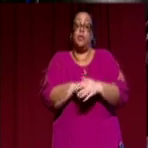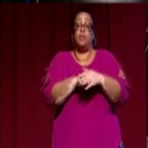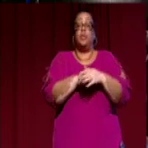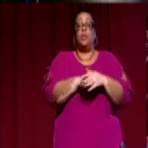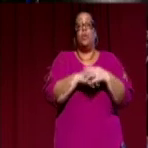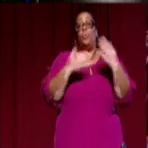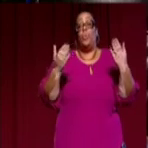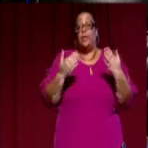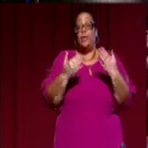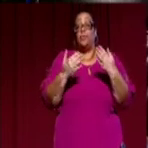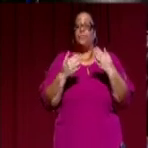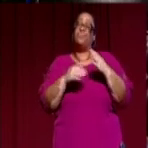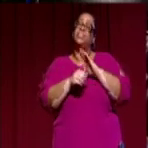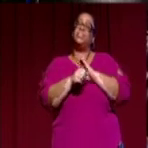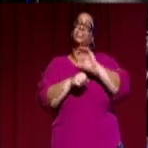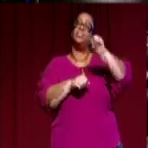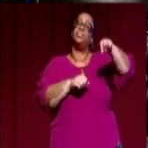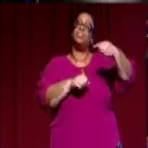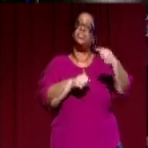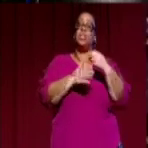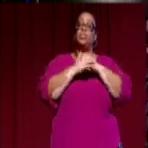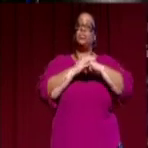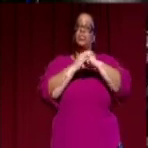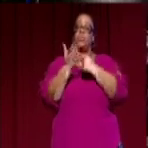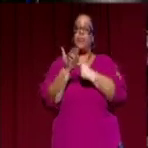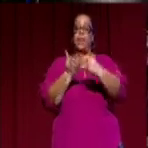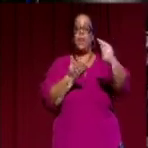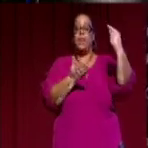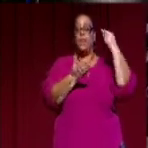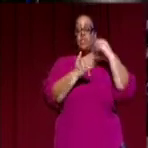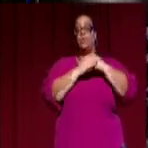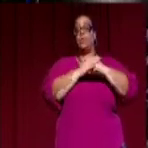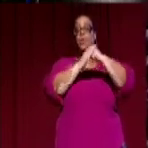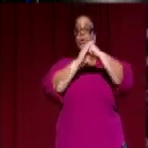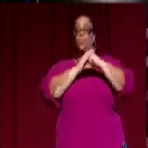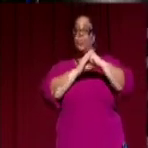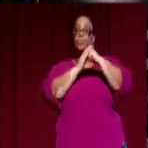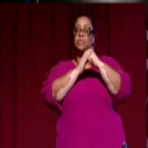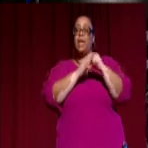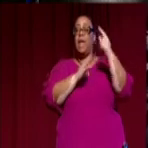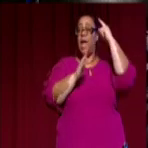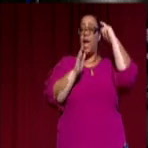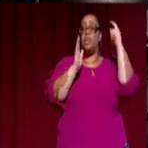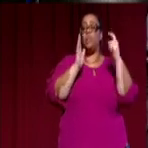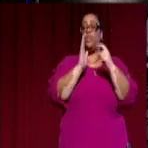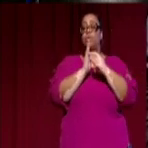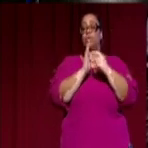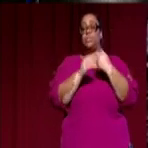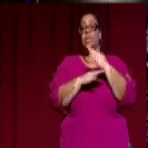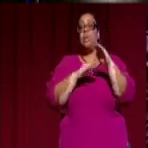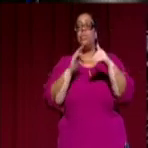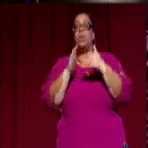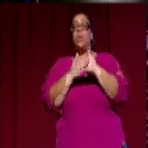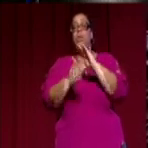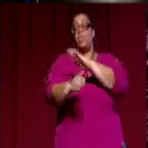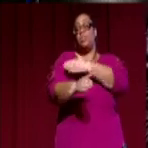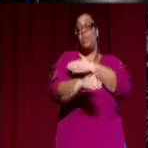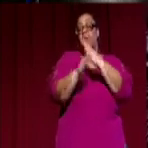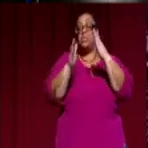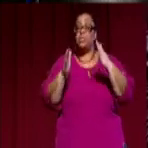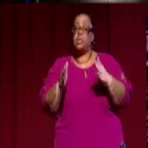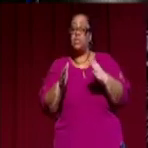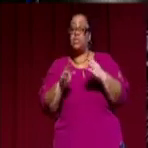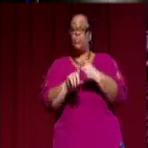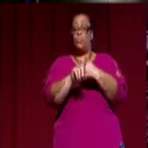to just worship. And last week when we were worshiping, I just happened to notice that all of our singers were from